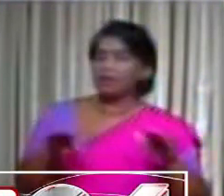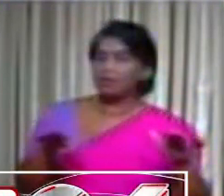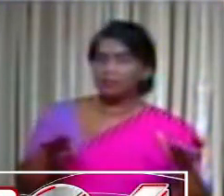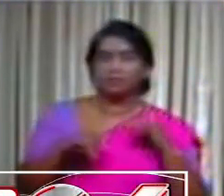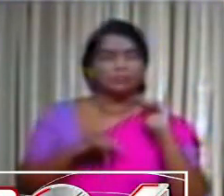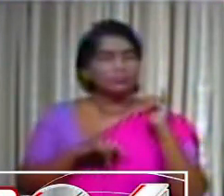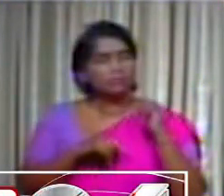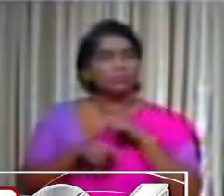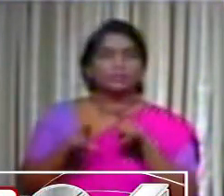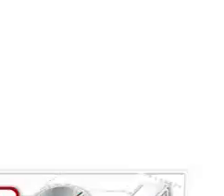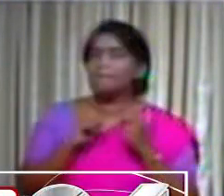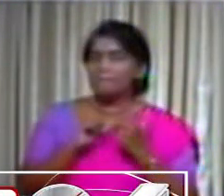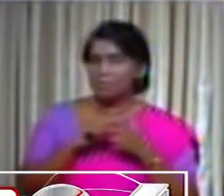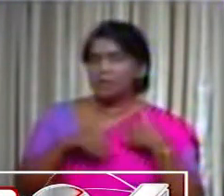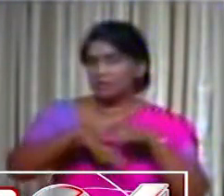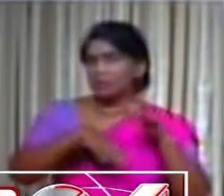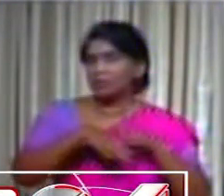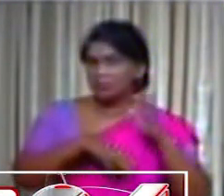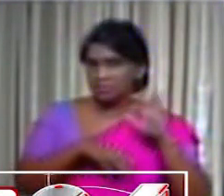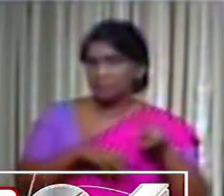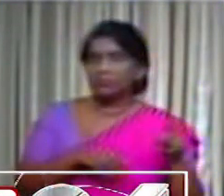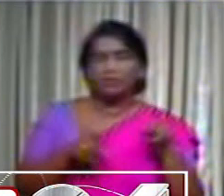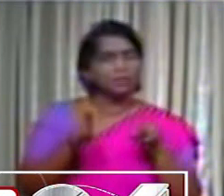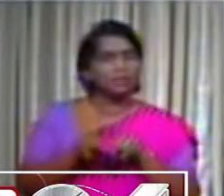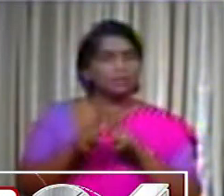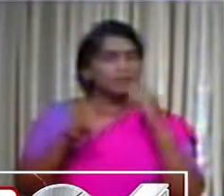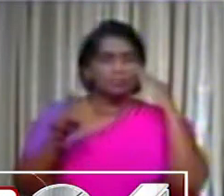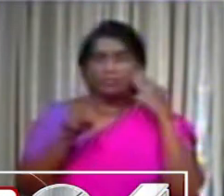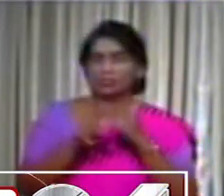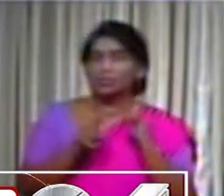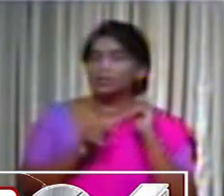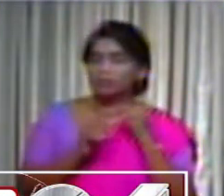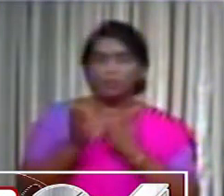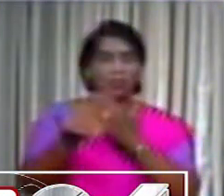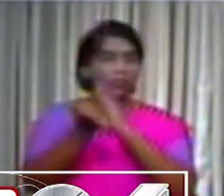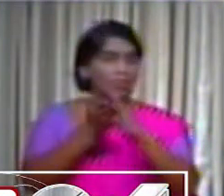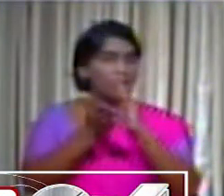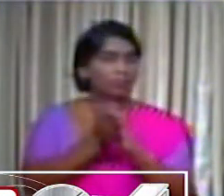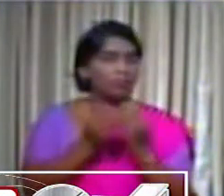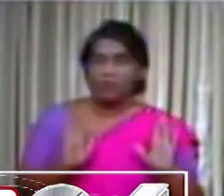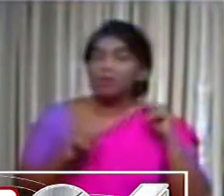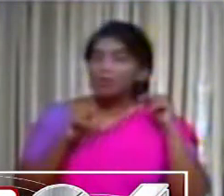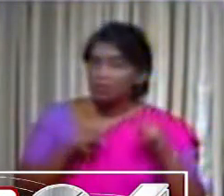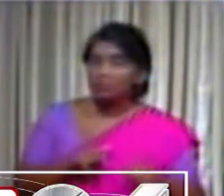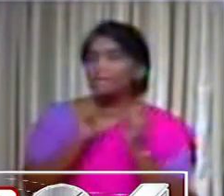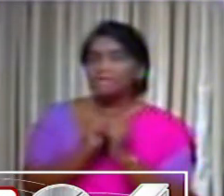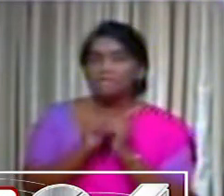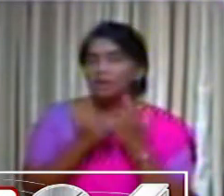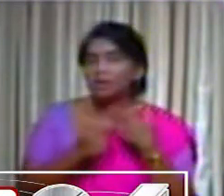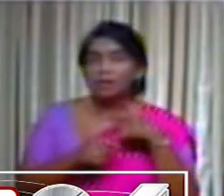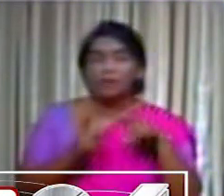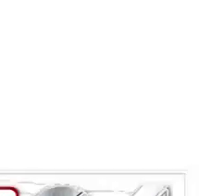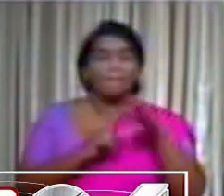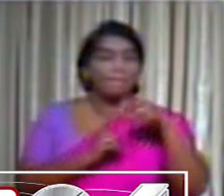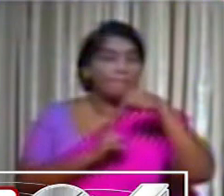ever thought about these families to help them? But you are now giving loads of money for your local authority members to do projects to